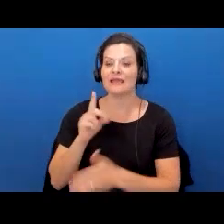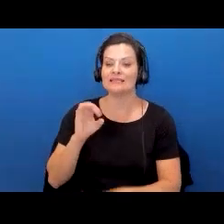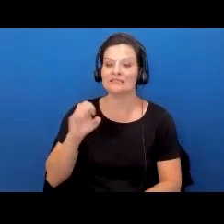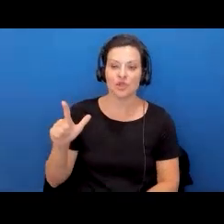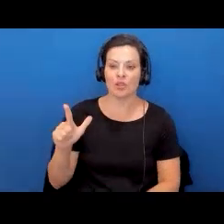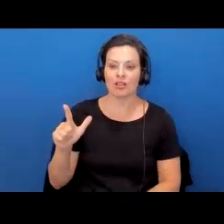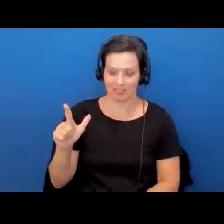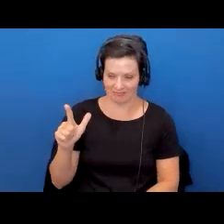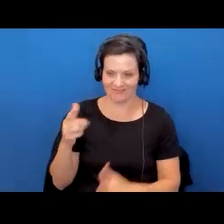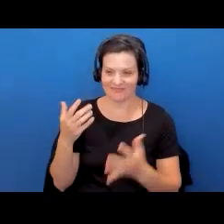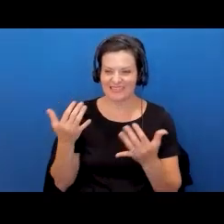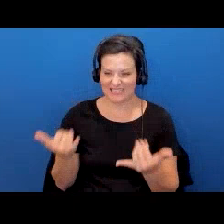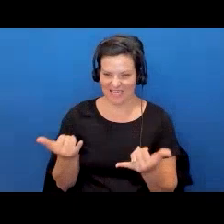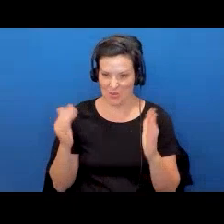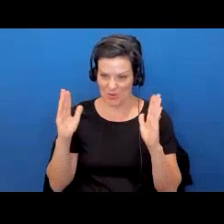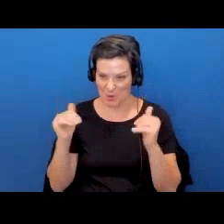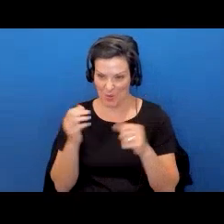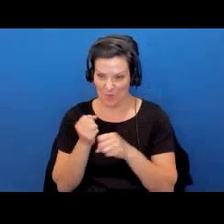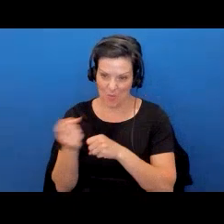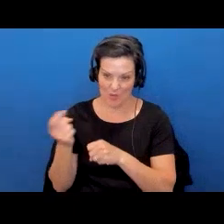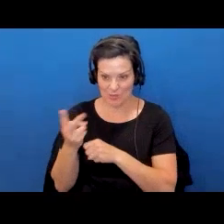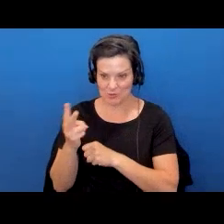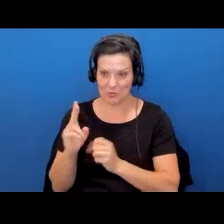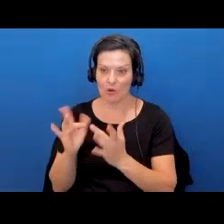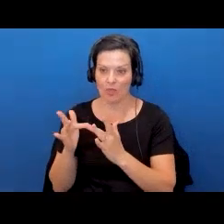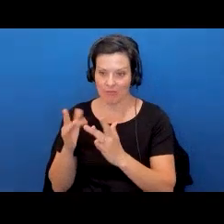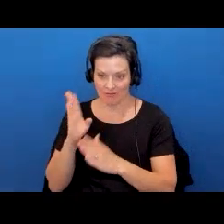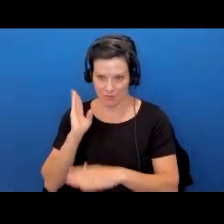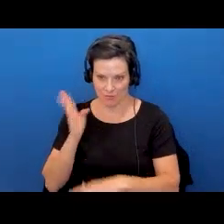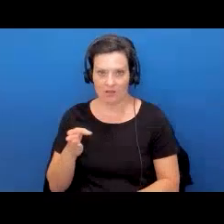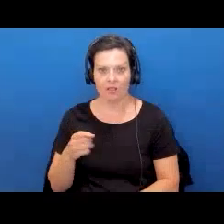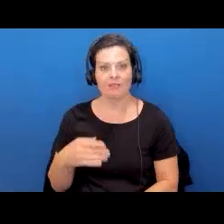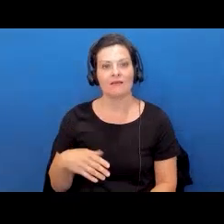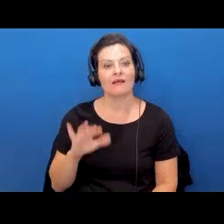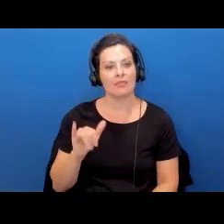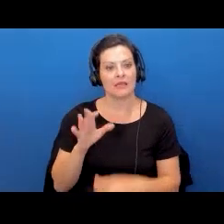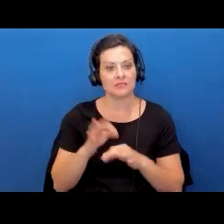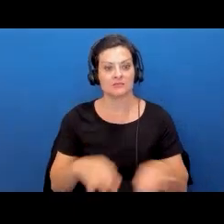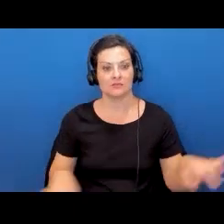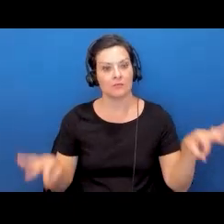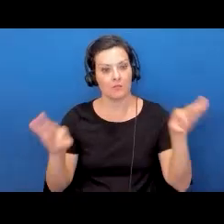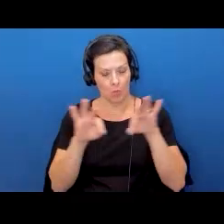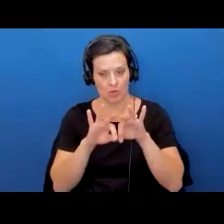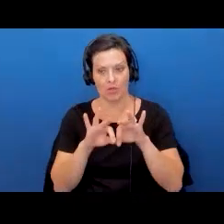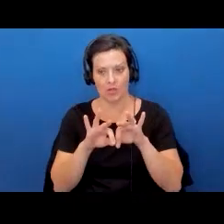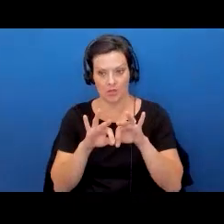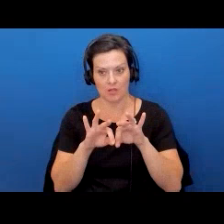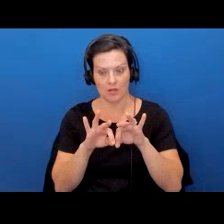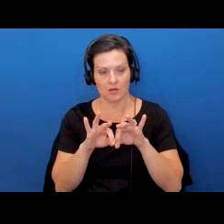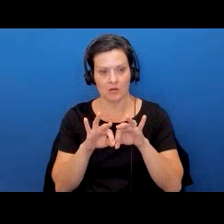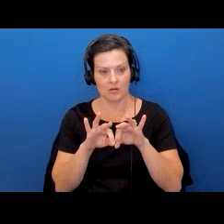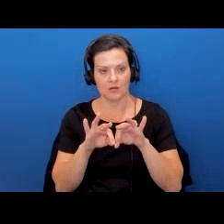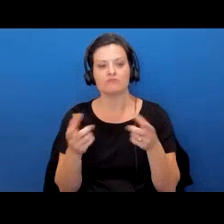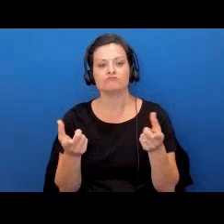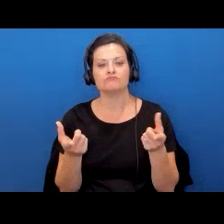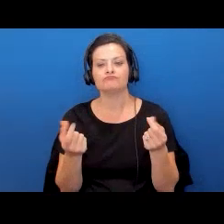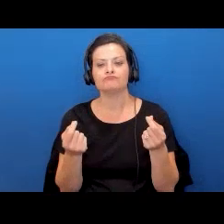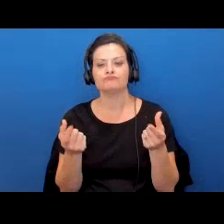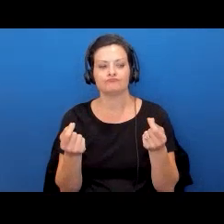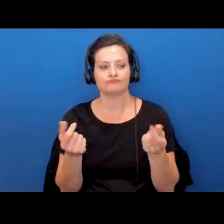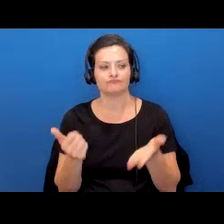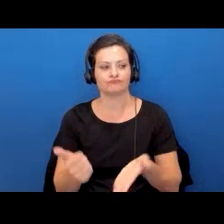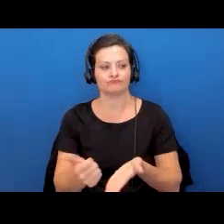two. But herbaria are really important. And one of the things they do are help us determine